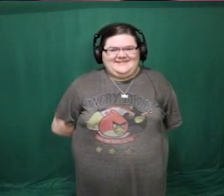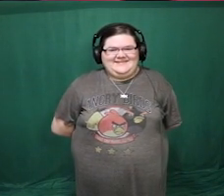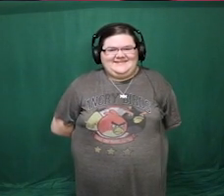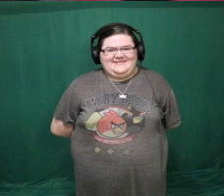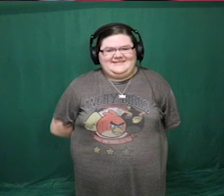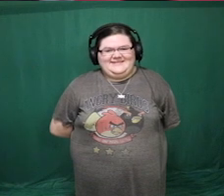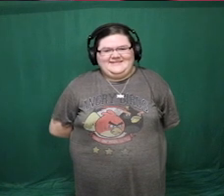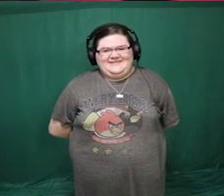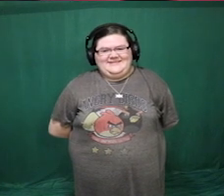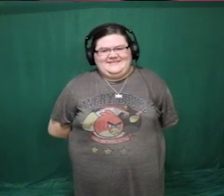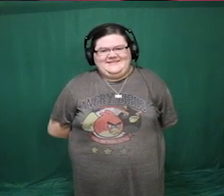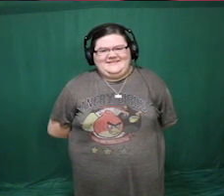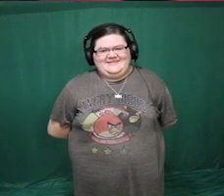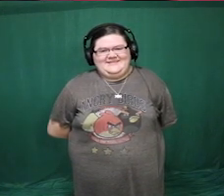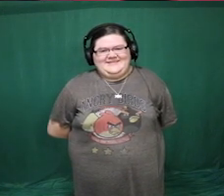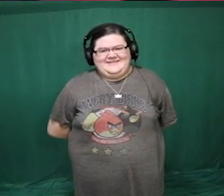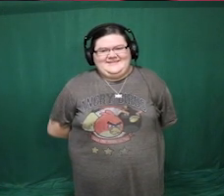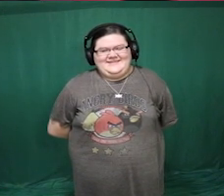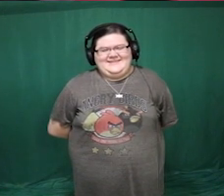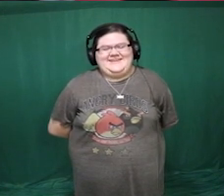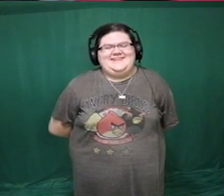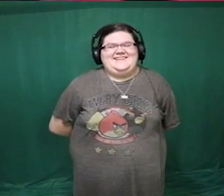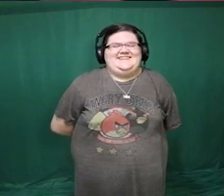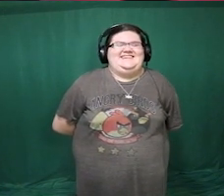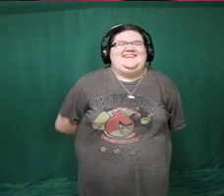You know what I said about your people's viewing pleasure?